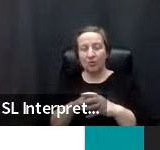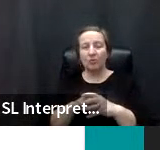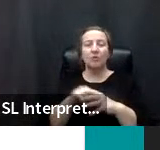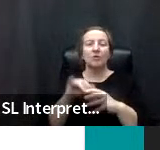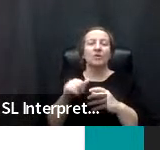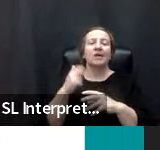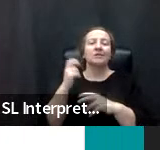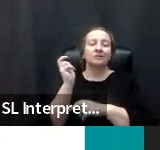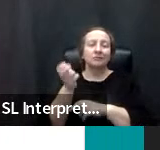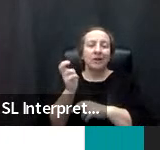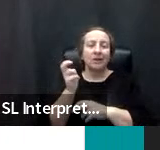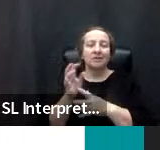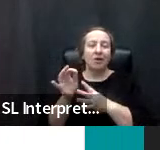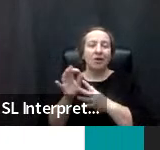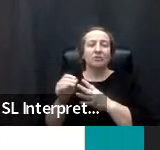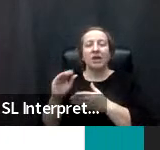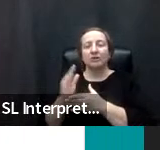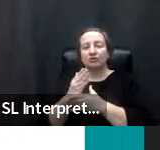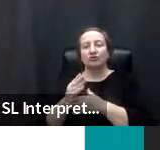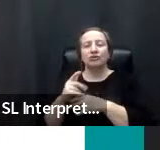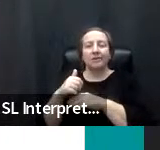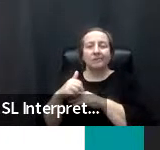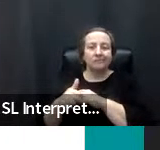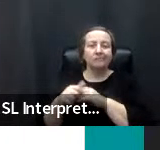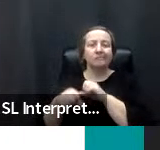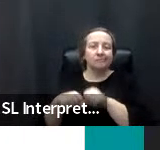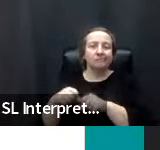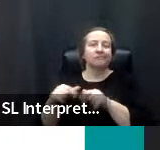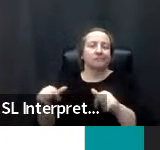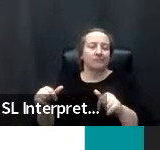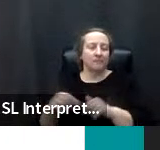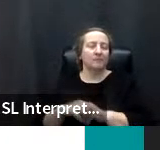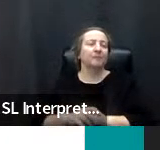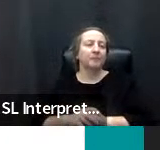options as well as the shared use path. Next slide.